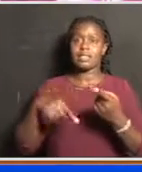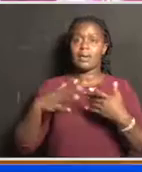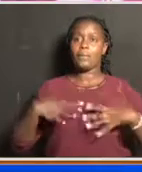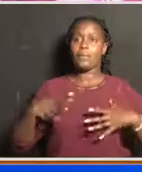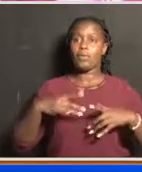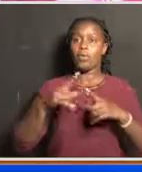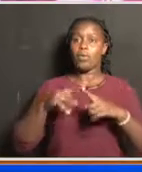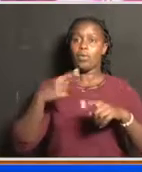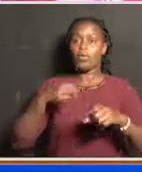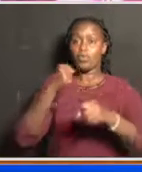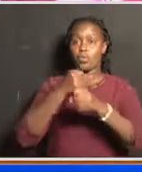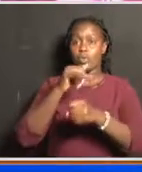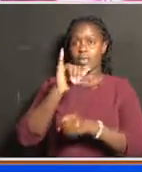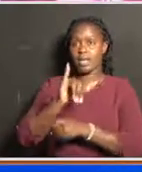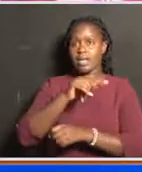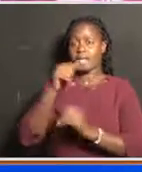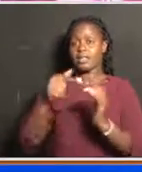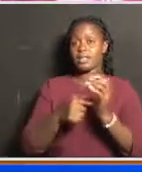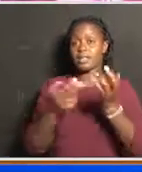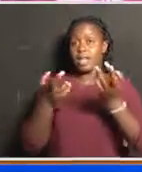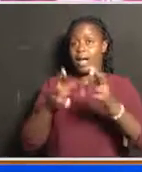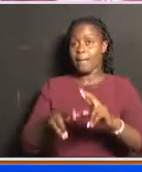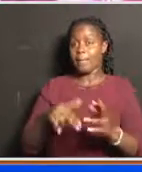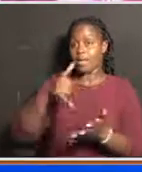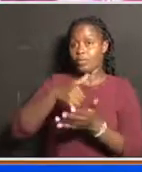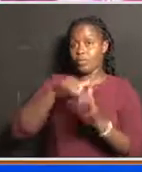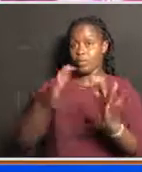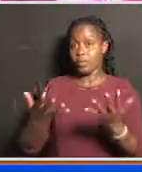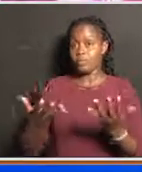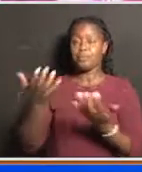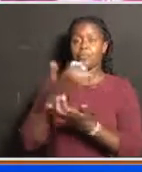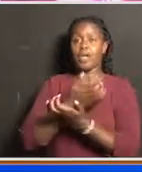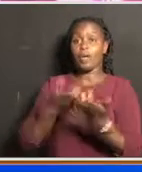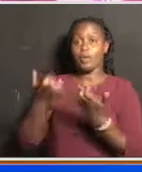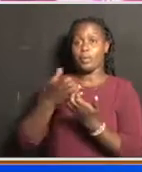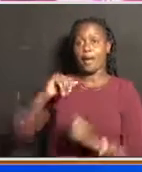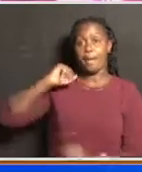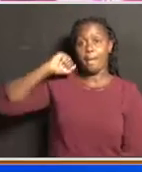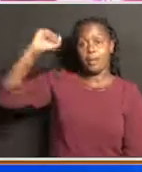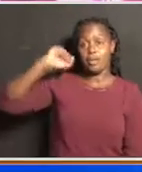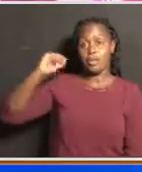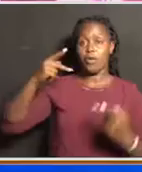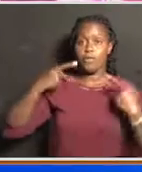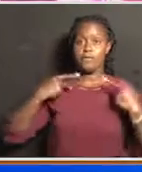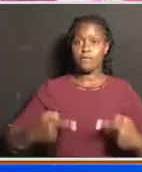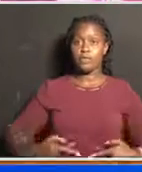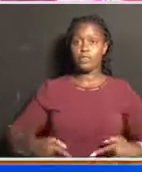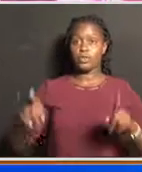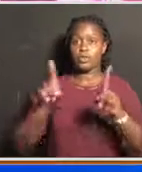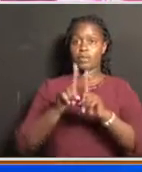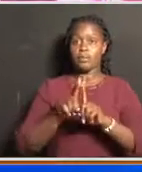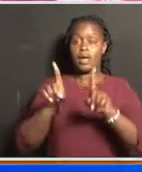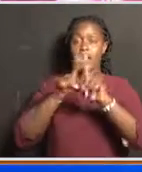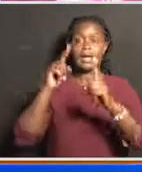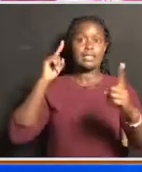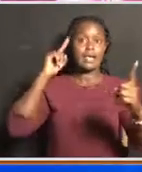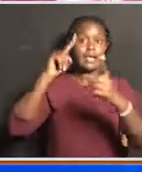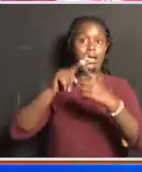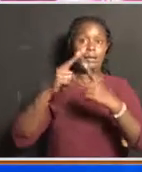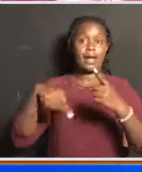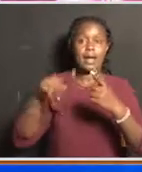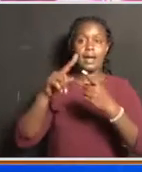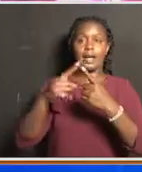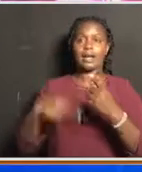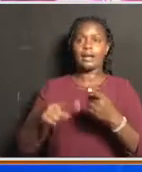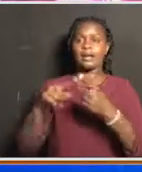These threats take many forms, including economic, political, and physical, and they are aimed at intimidating and